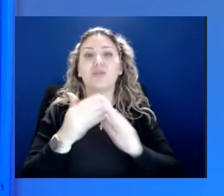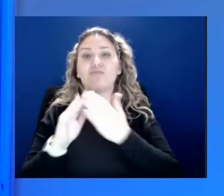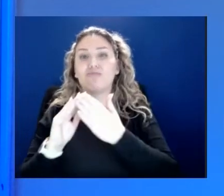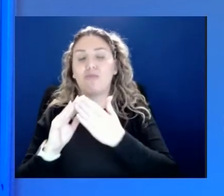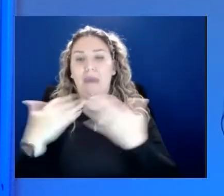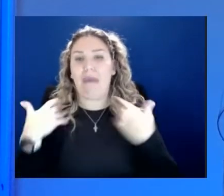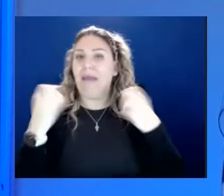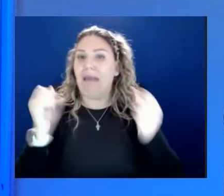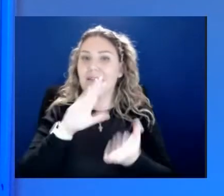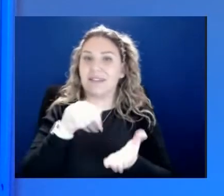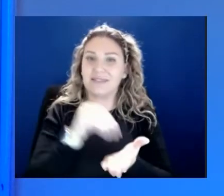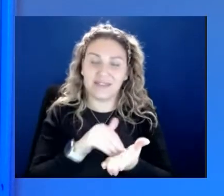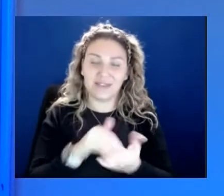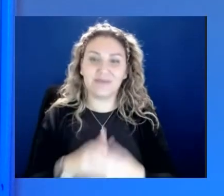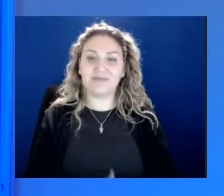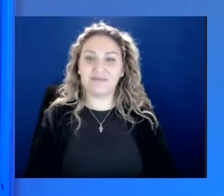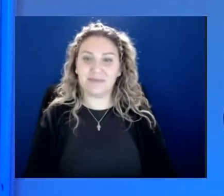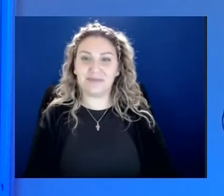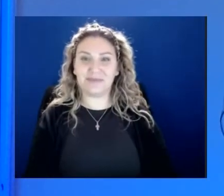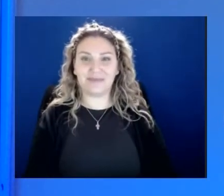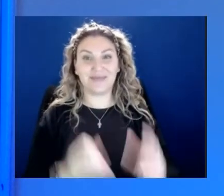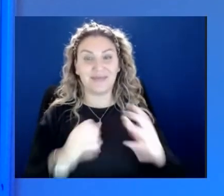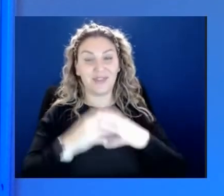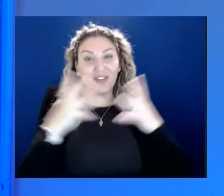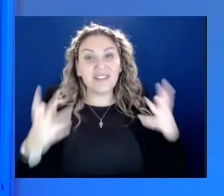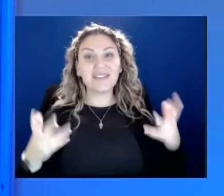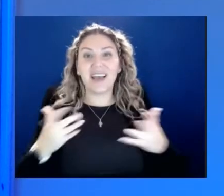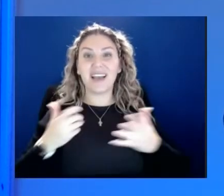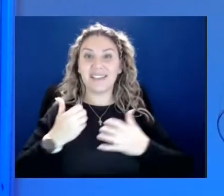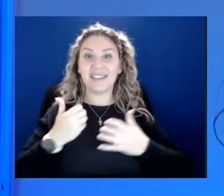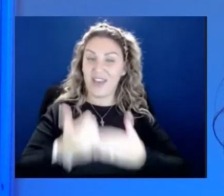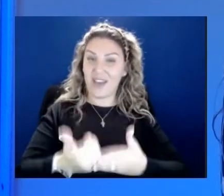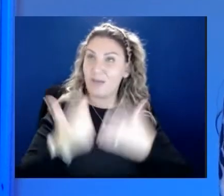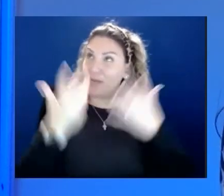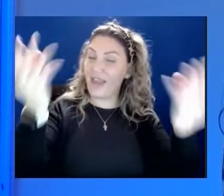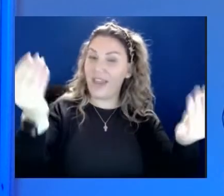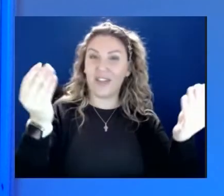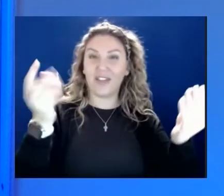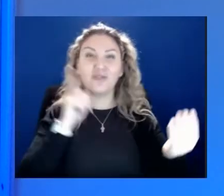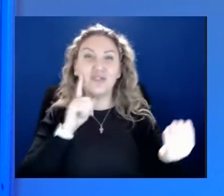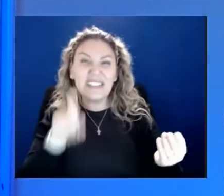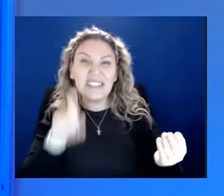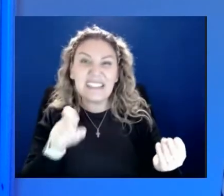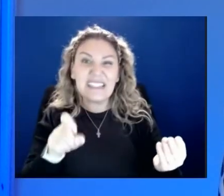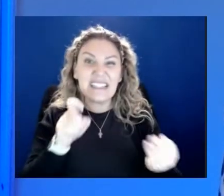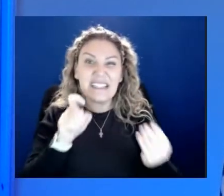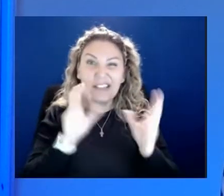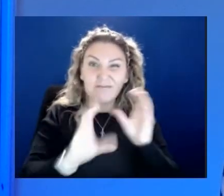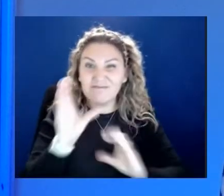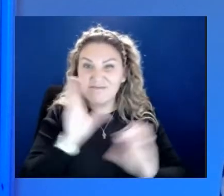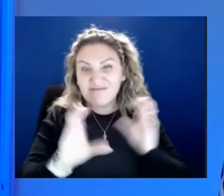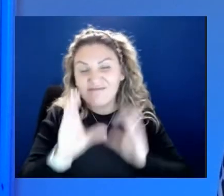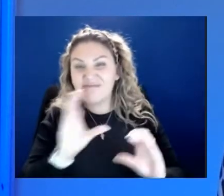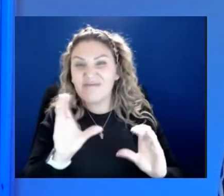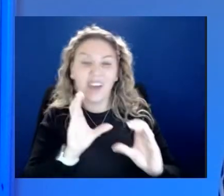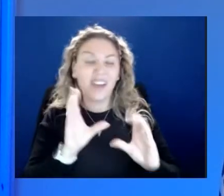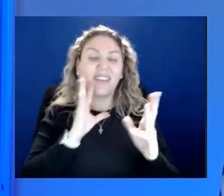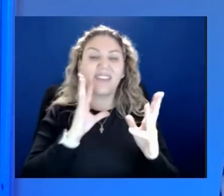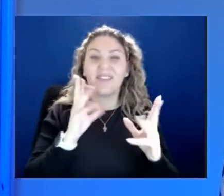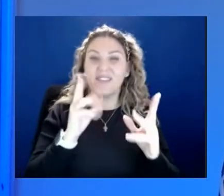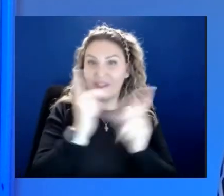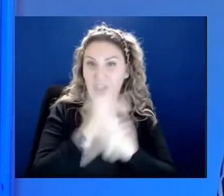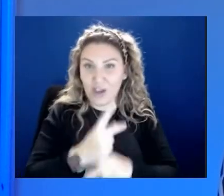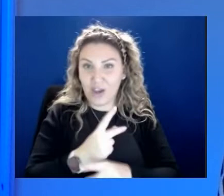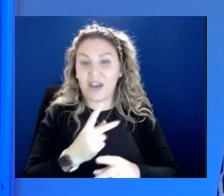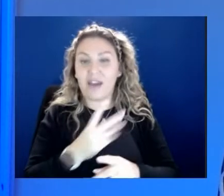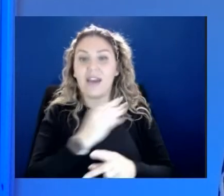so there's lots of help out there. You have to be creative finding it. You might have to string some things together. We're working really hard to add providers